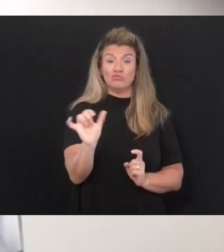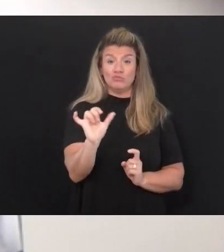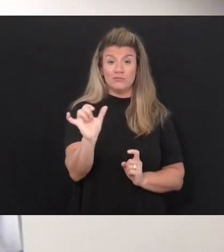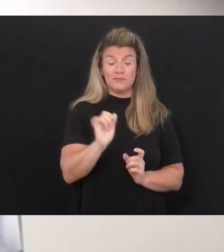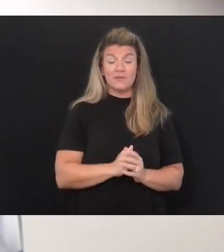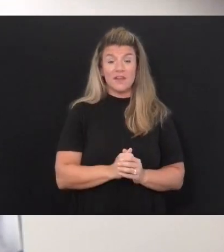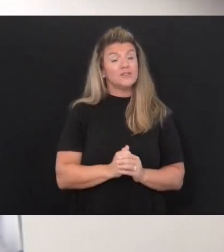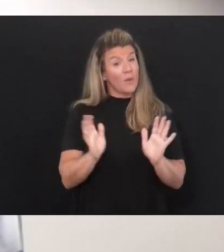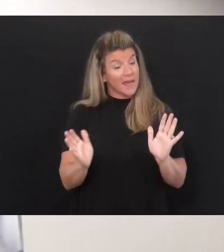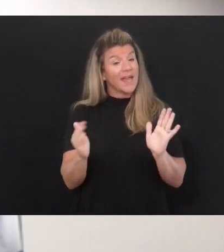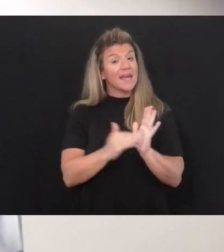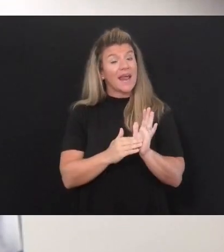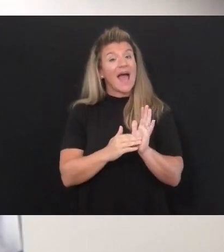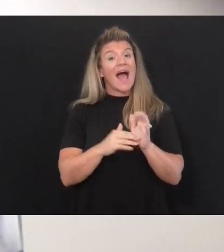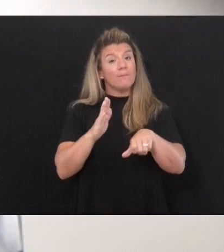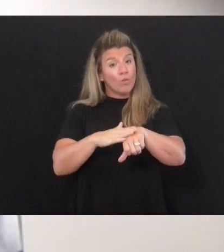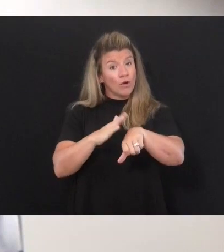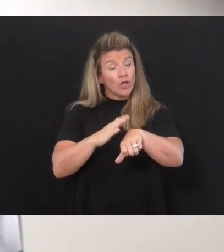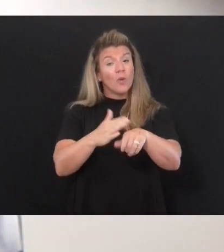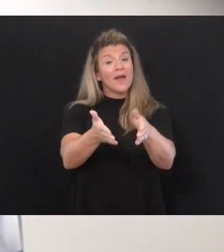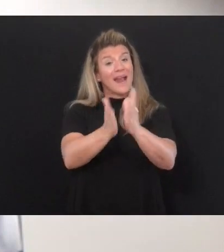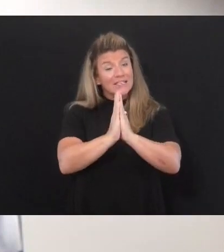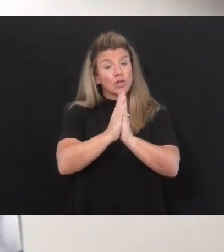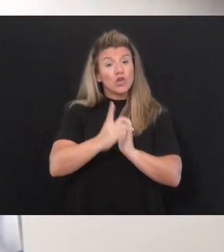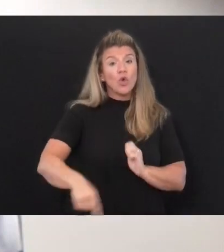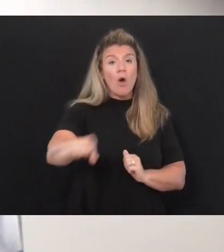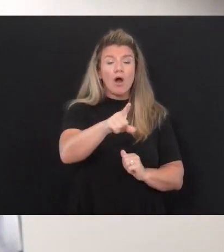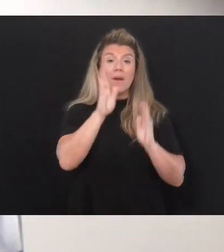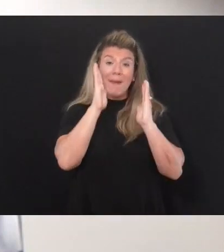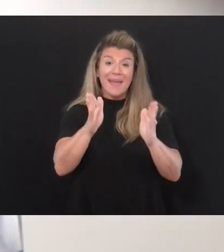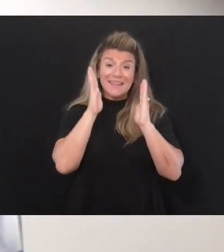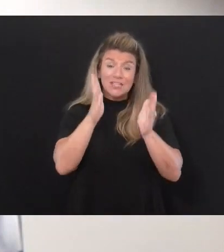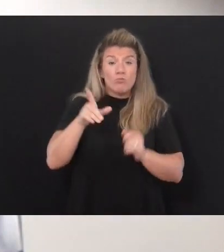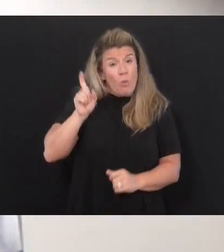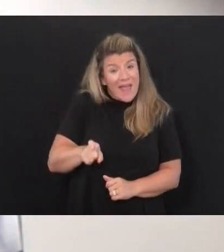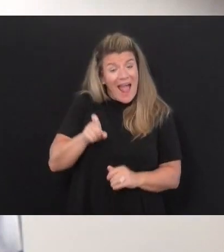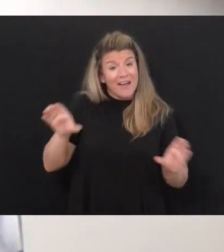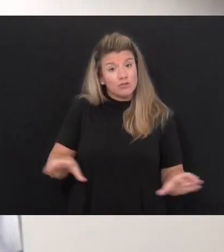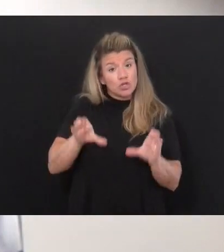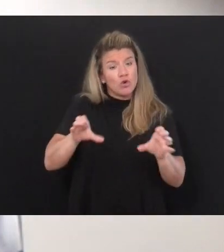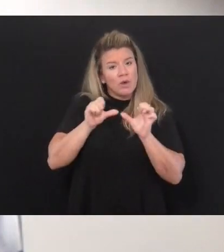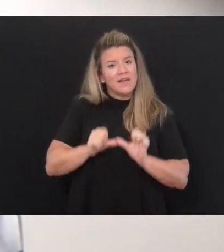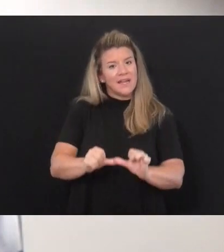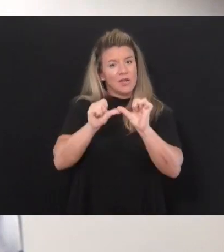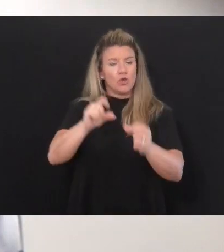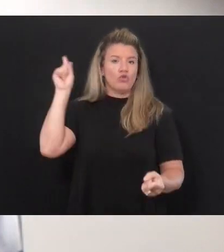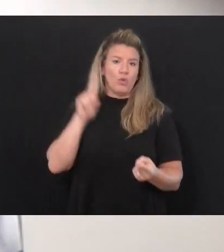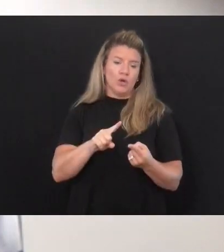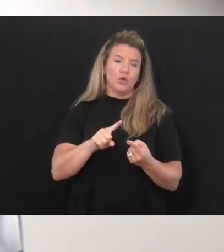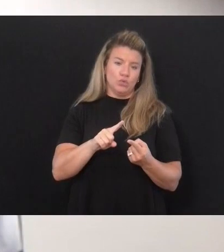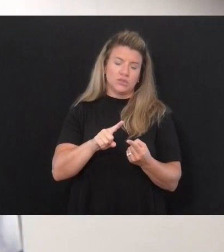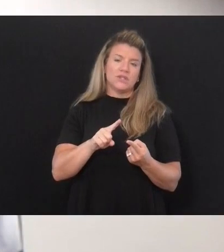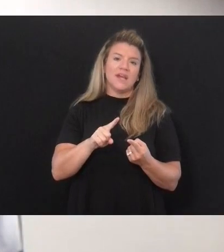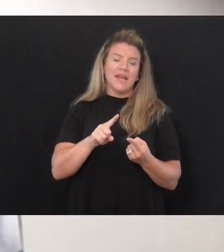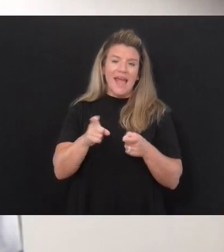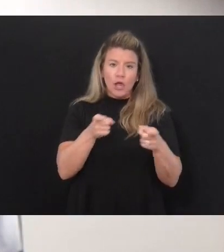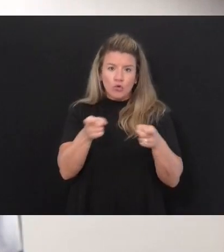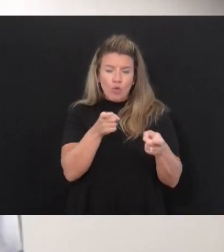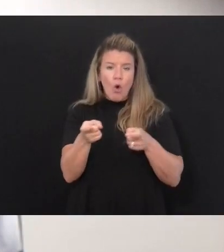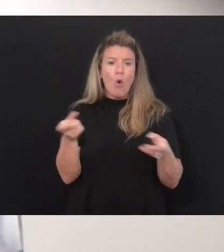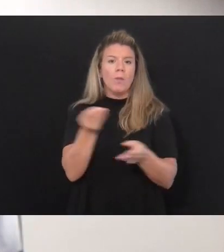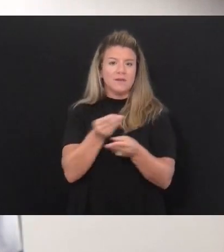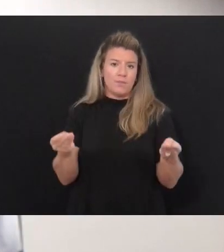physical distancing, particularly if we're inside and around other people, or as Bernie Dolan said, outside at